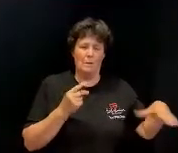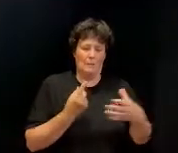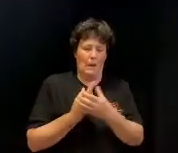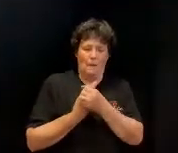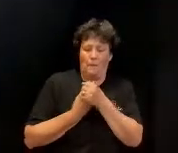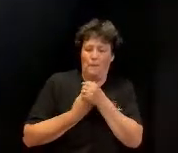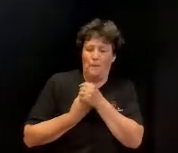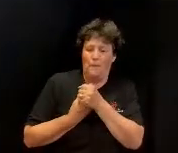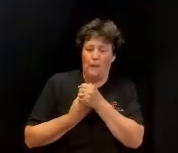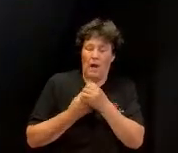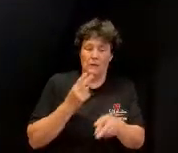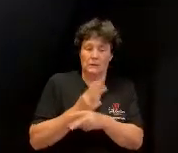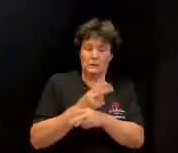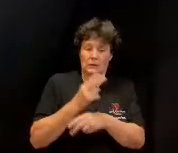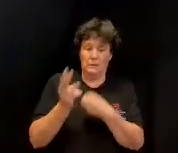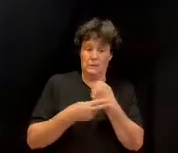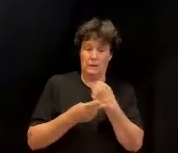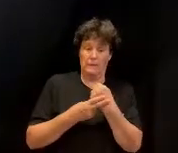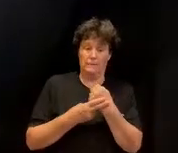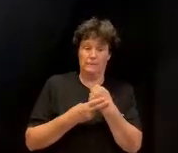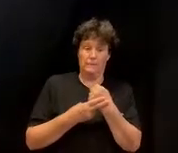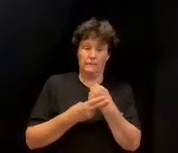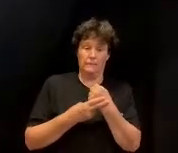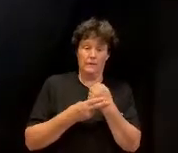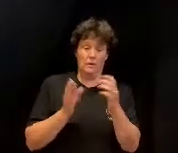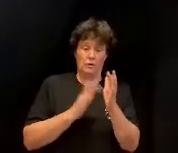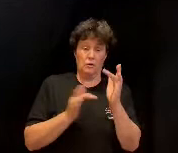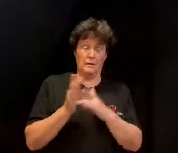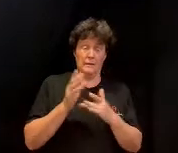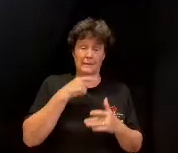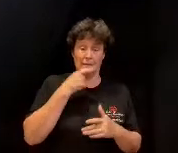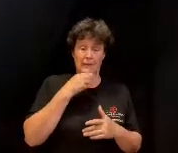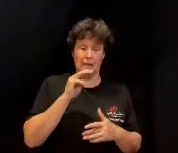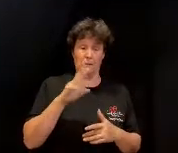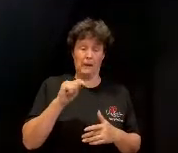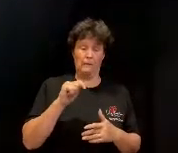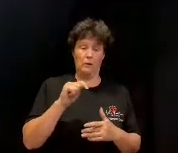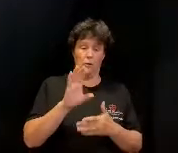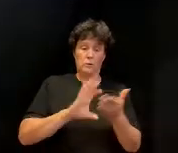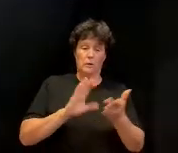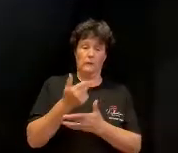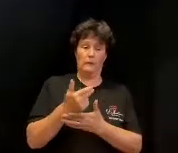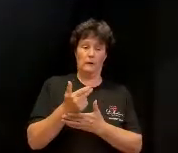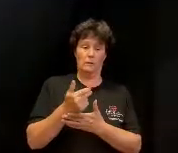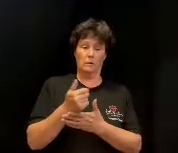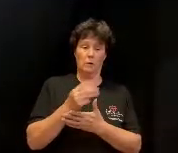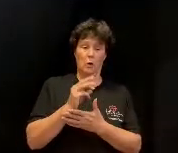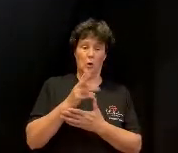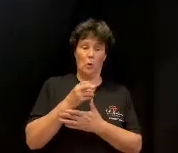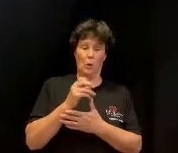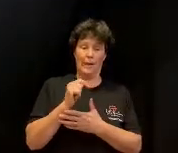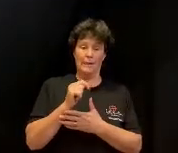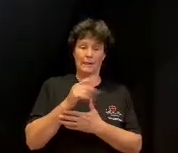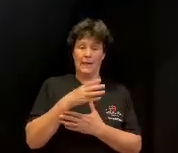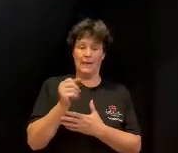all right here? I mean, the wheat, I mean, even Jesus says this in Matthew chapter 13. He says, the wheat and the tares grow together.